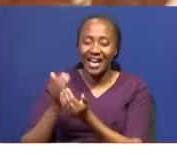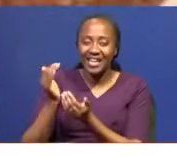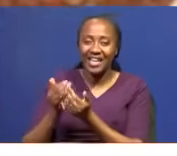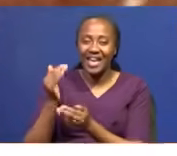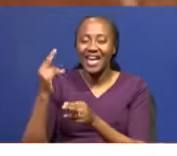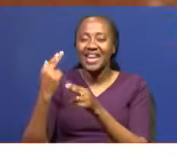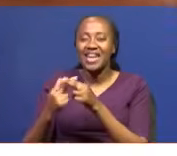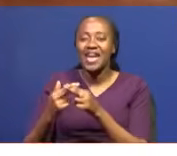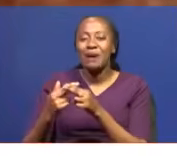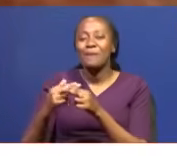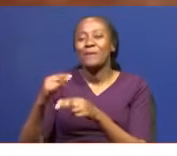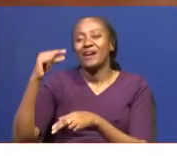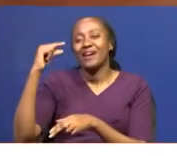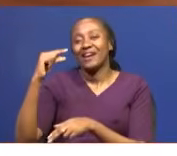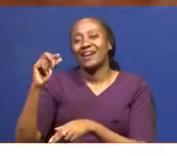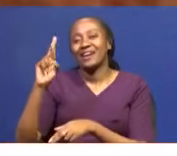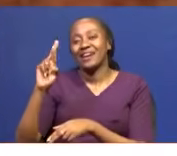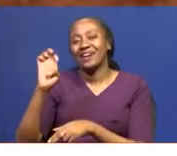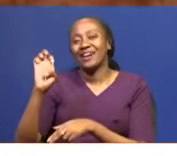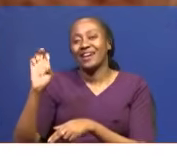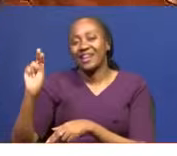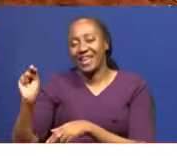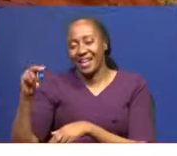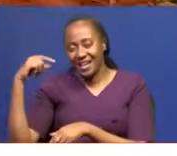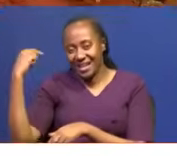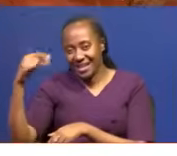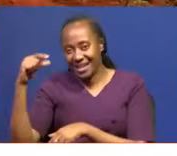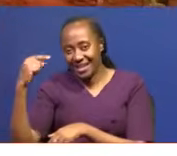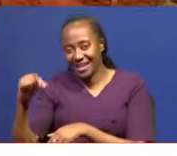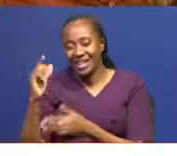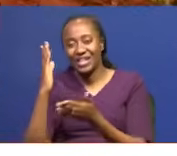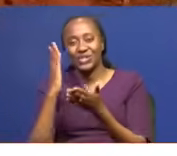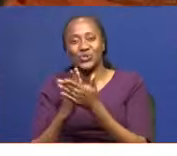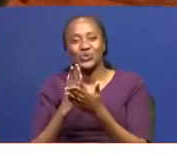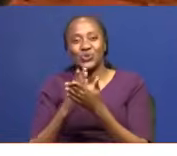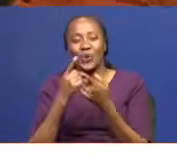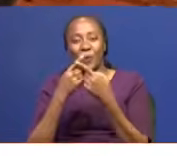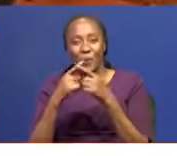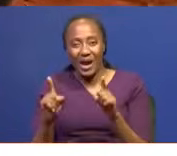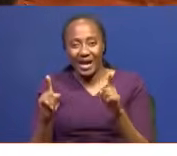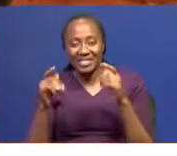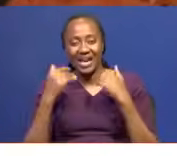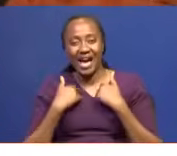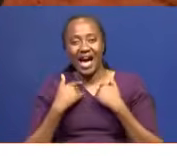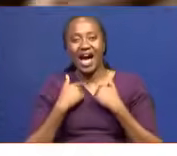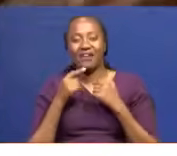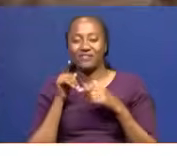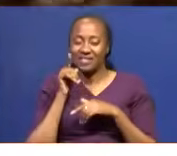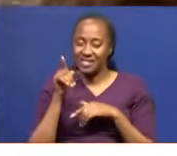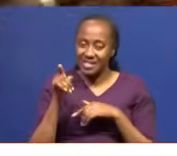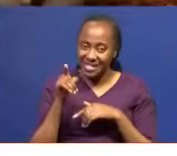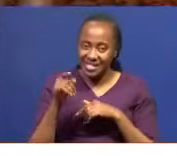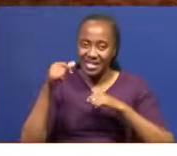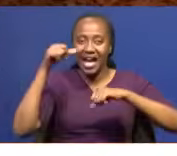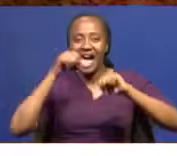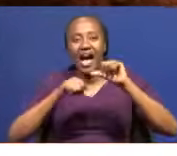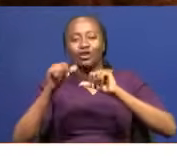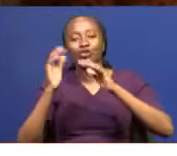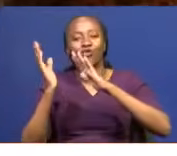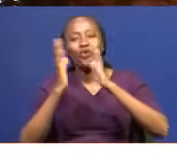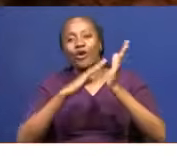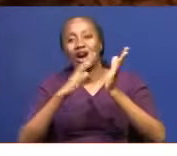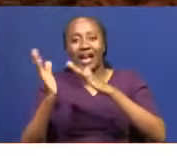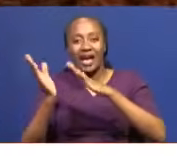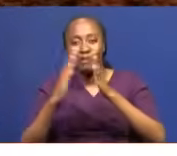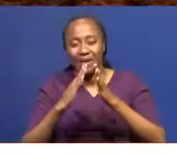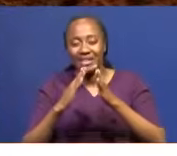name Green, a symbol of his bond with the nature. In the noble cause, he has spearheaded climate action conversations,